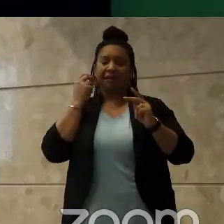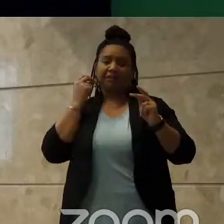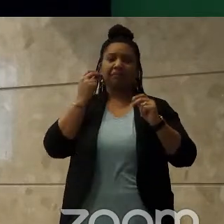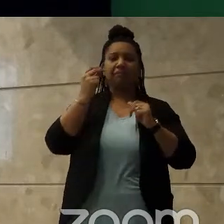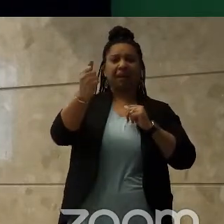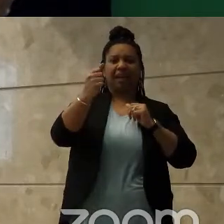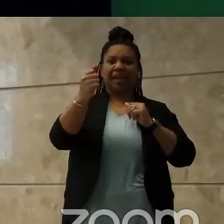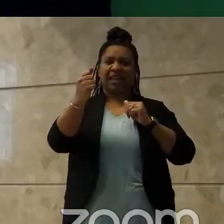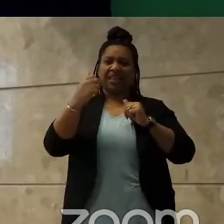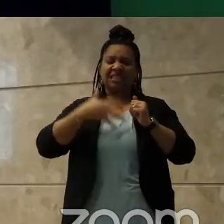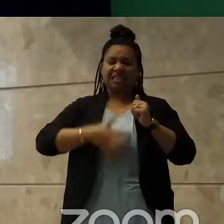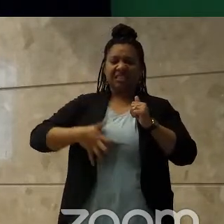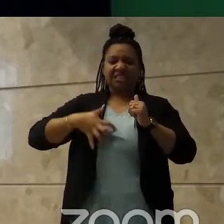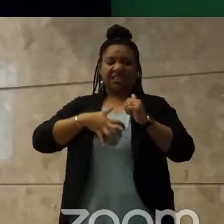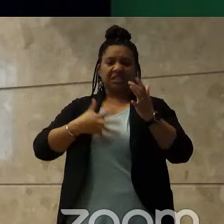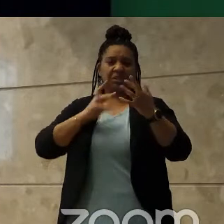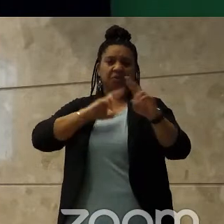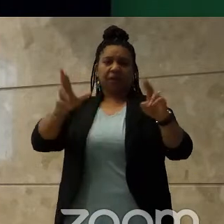to fight.